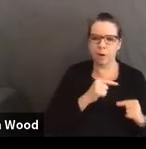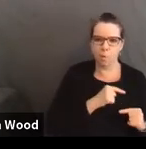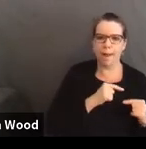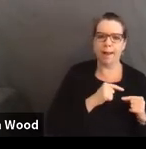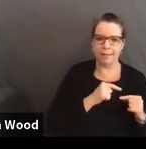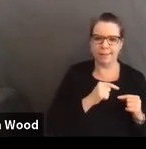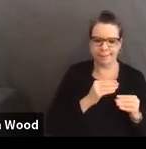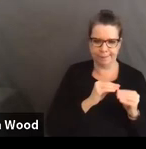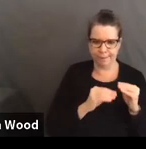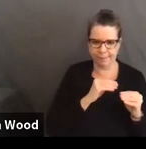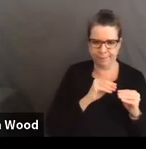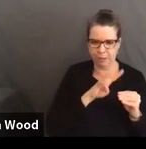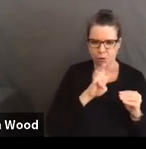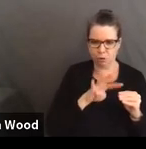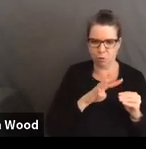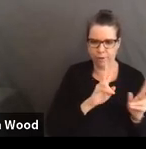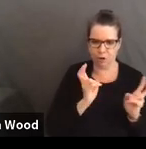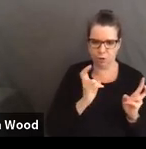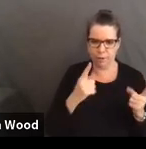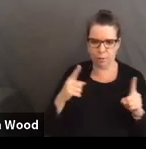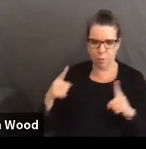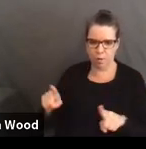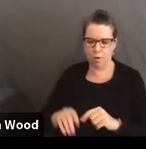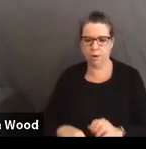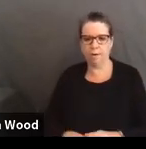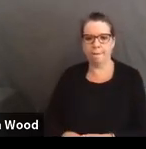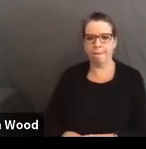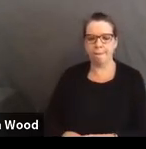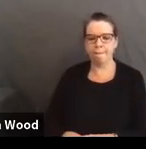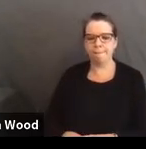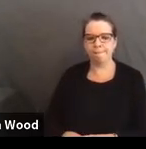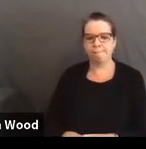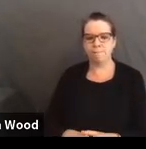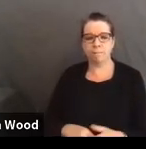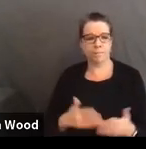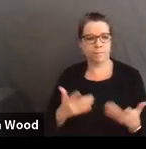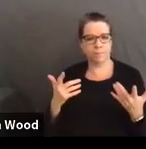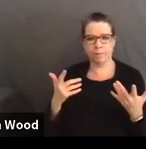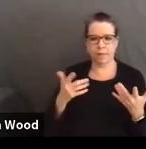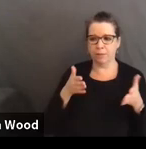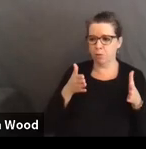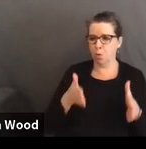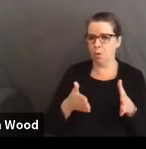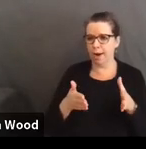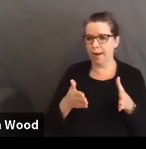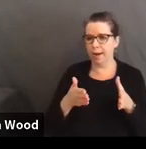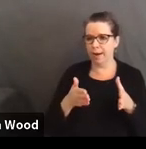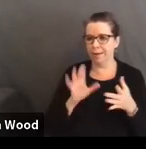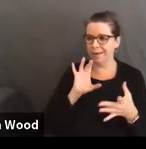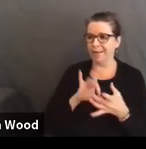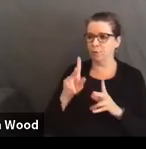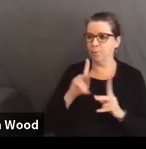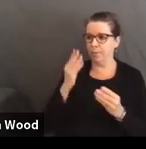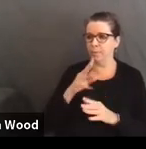and fix whatever issue that is. Melissa or Dana, do we have a way to connect with these folks to make sure that we get